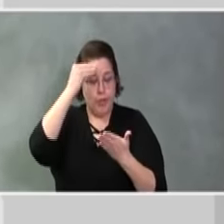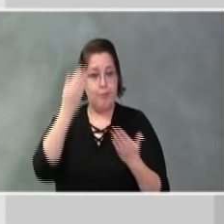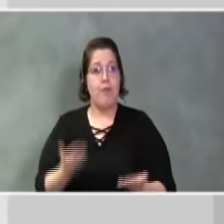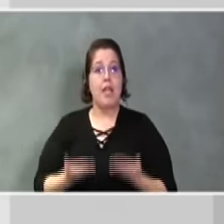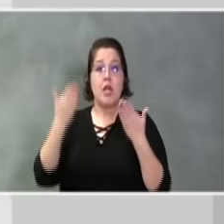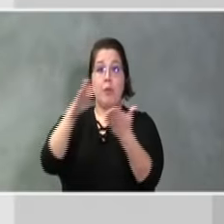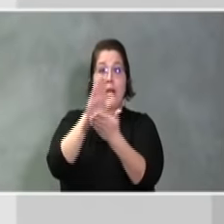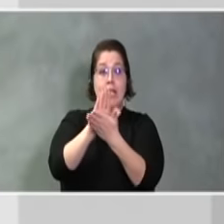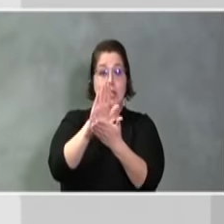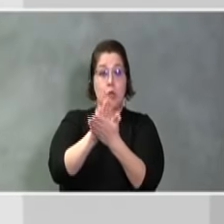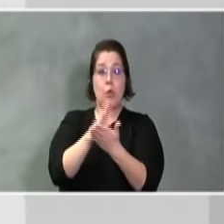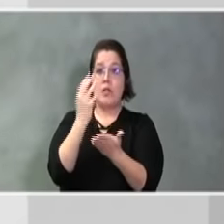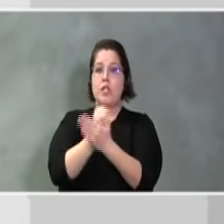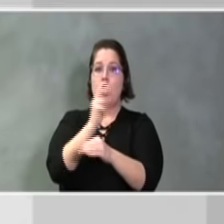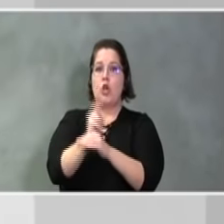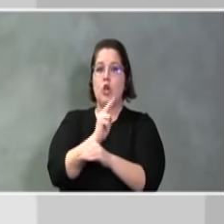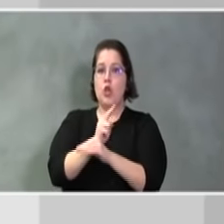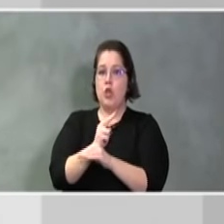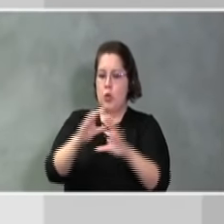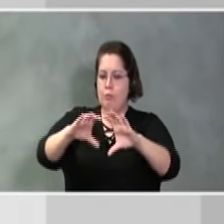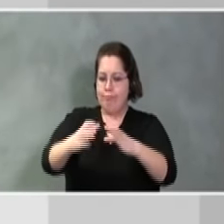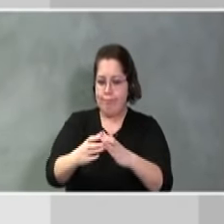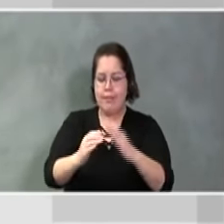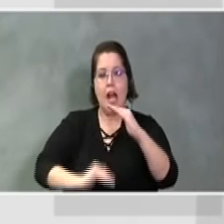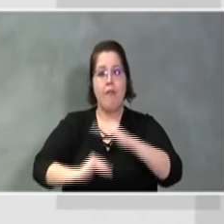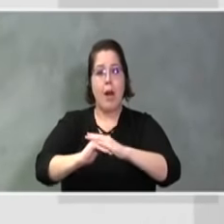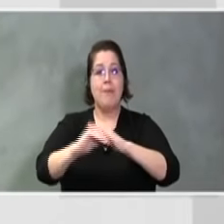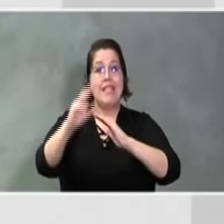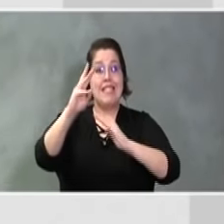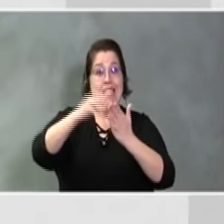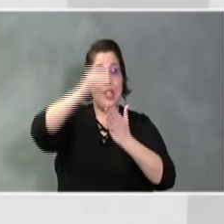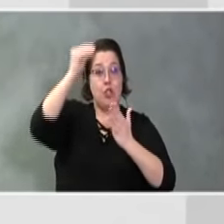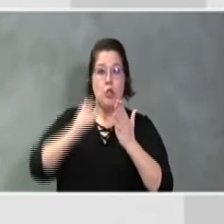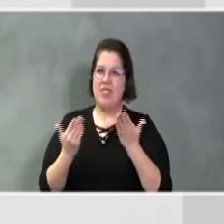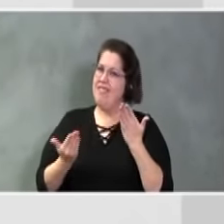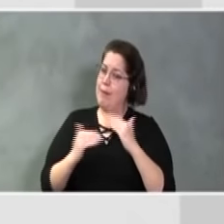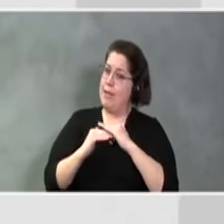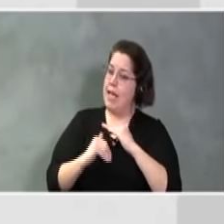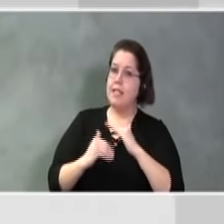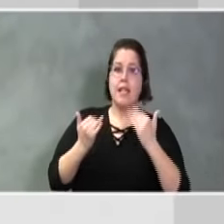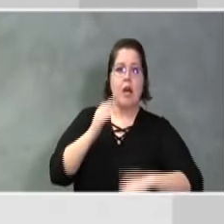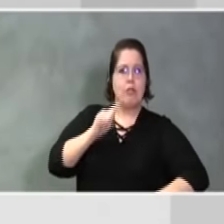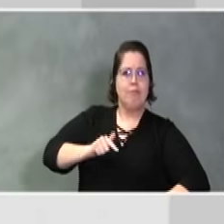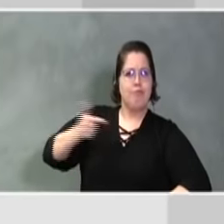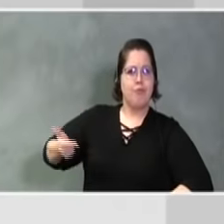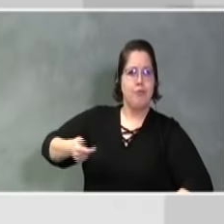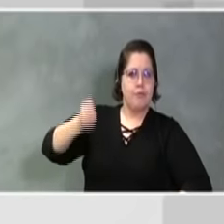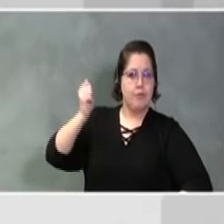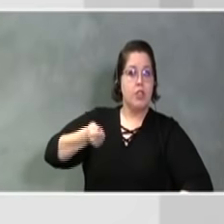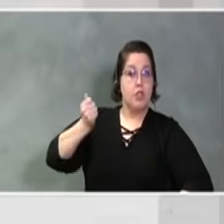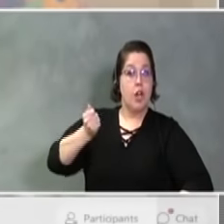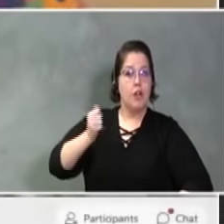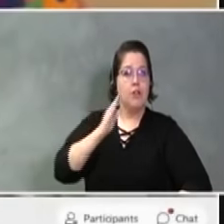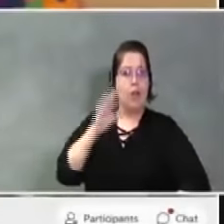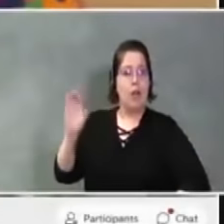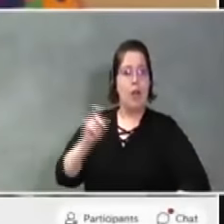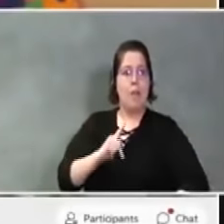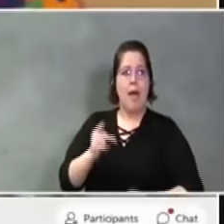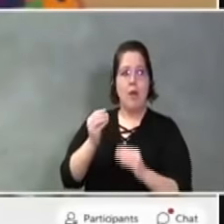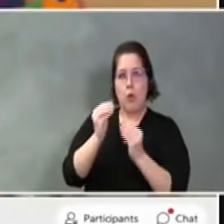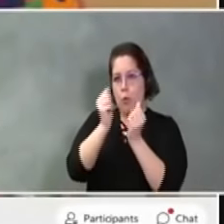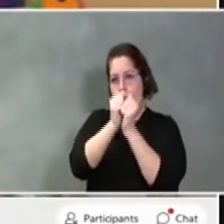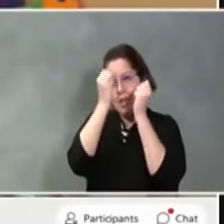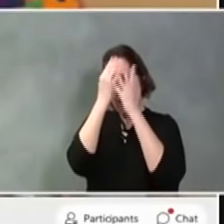schools utilize fixed pods of up to 6 students or less. Let me turn it over now to Judge Wolf, and I'll come back with a brief update